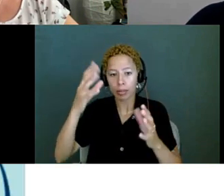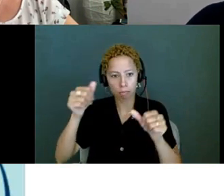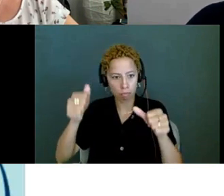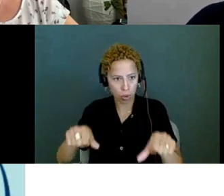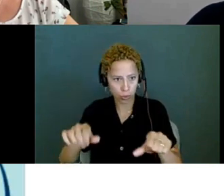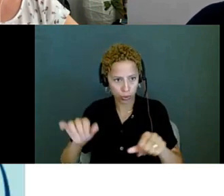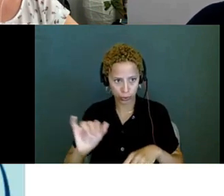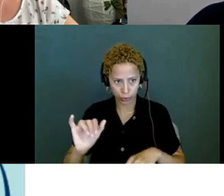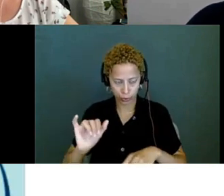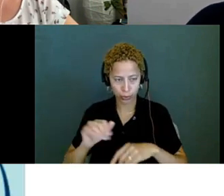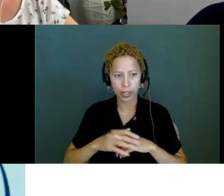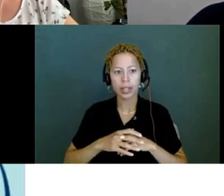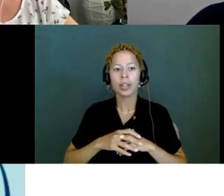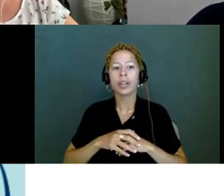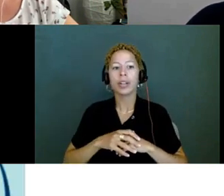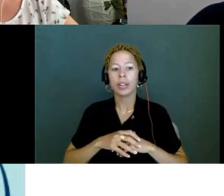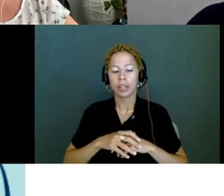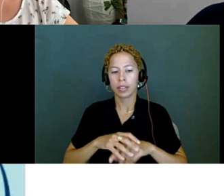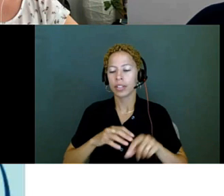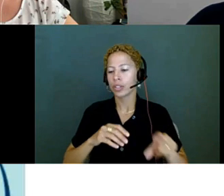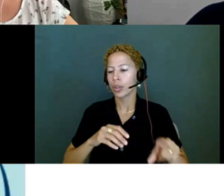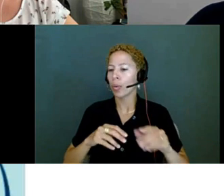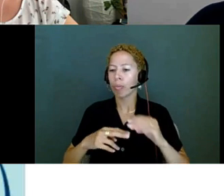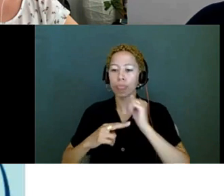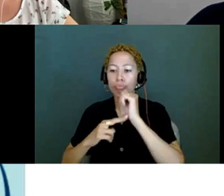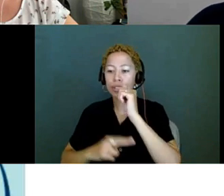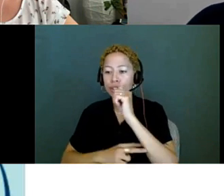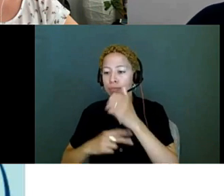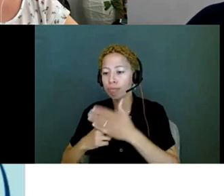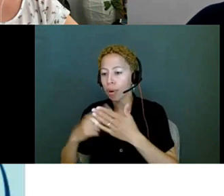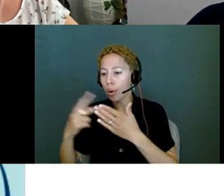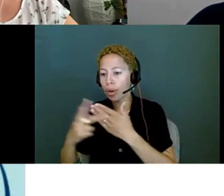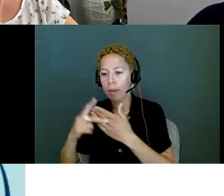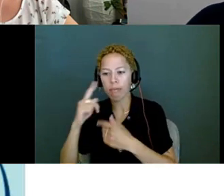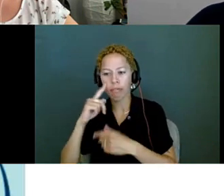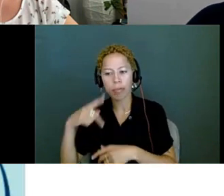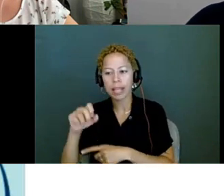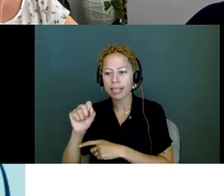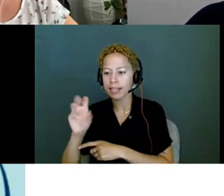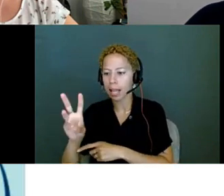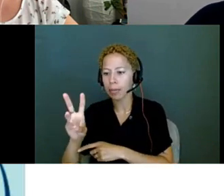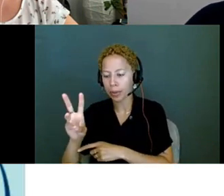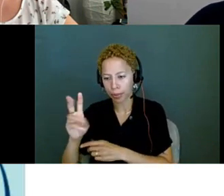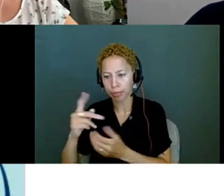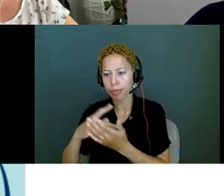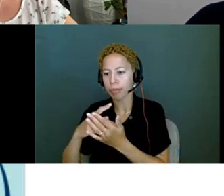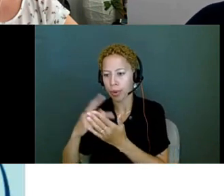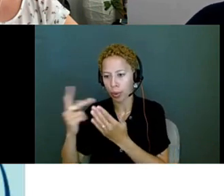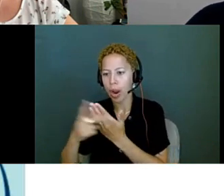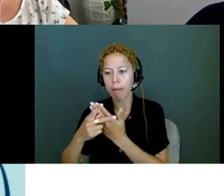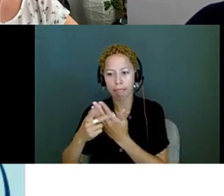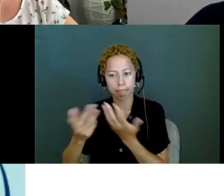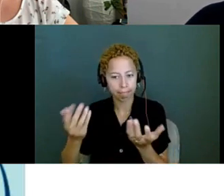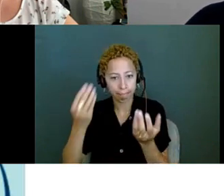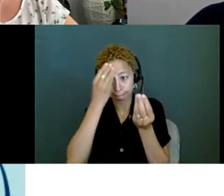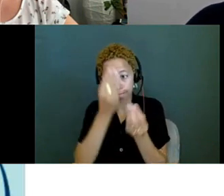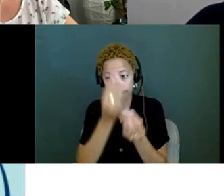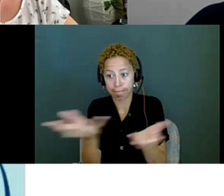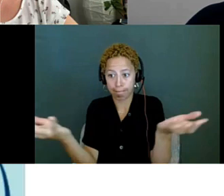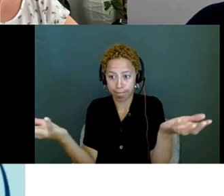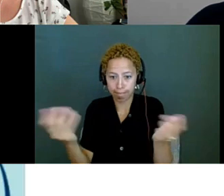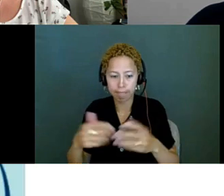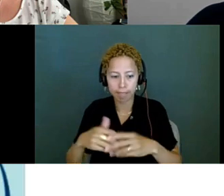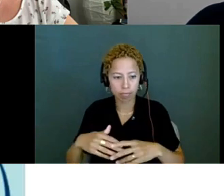this here is advertising the bridging program in our personal support worker program. Then, students are